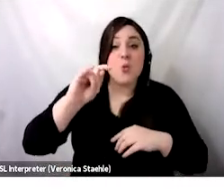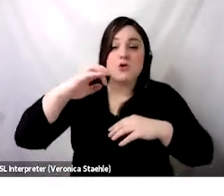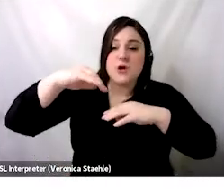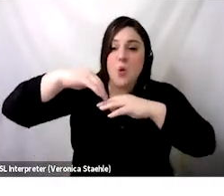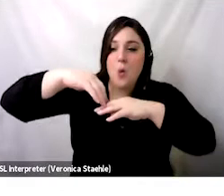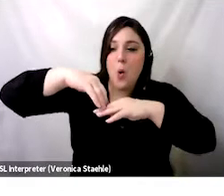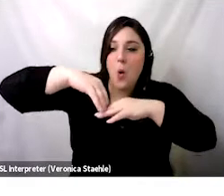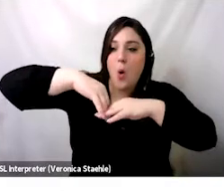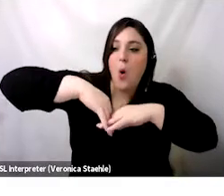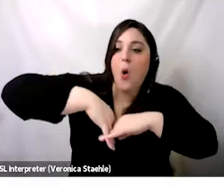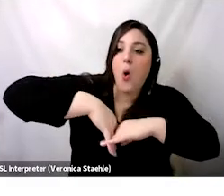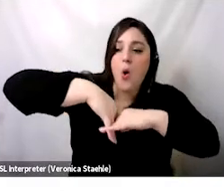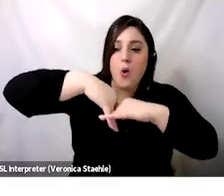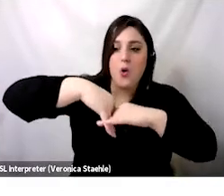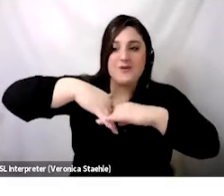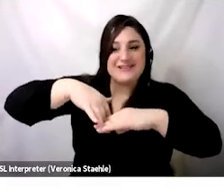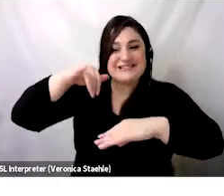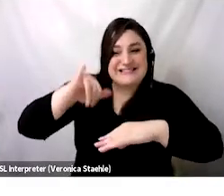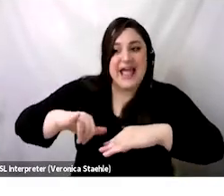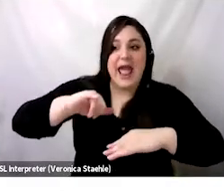not be able to have the 4 F's: